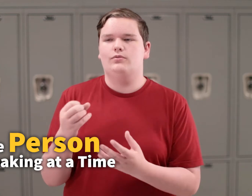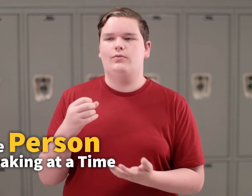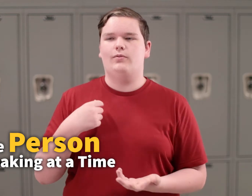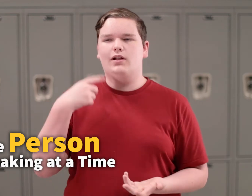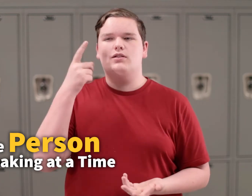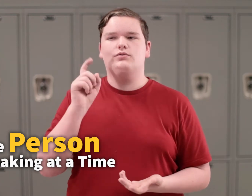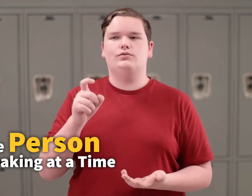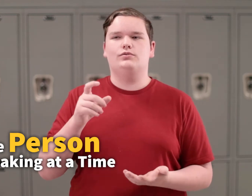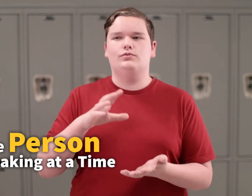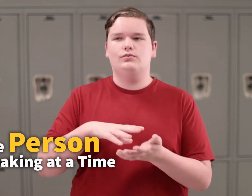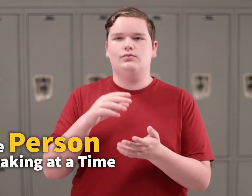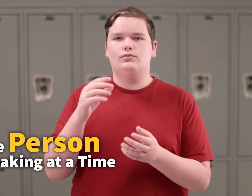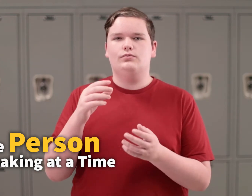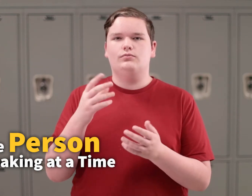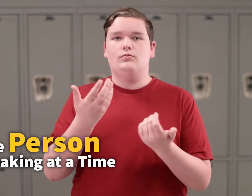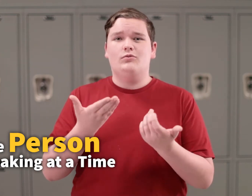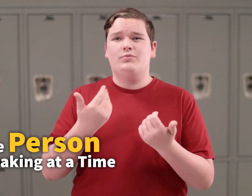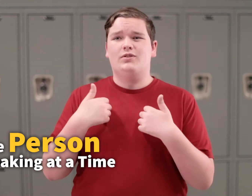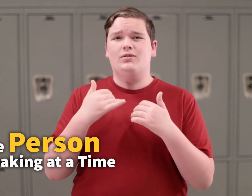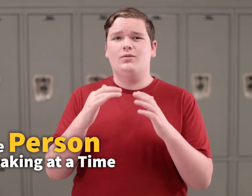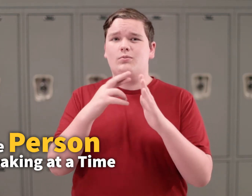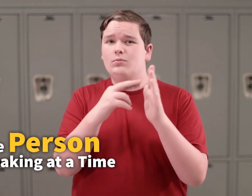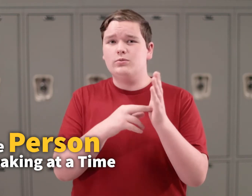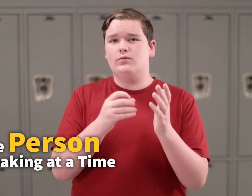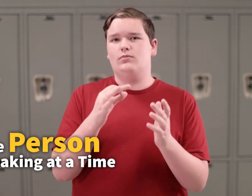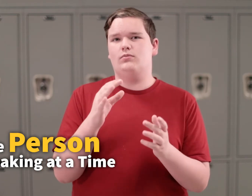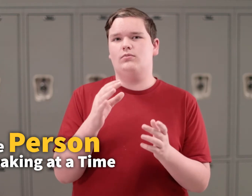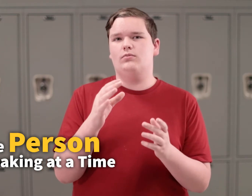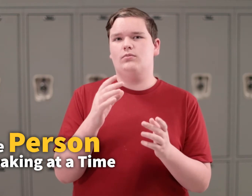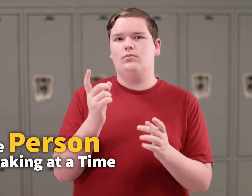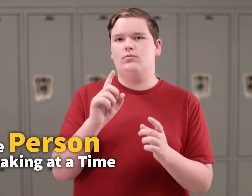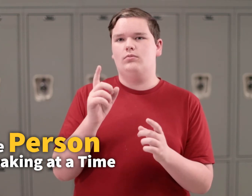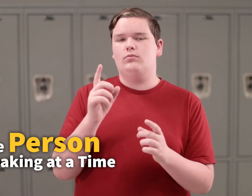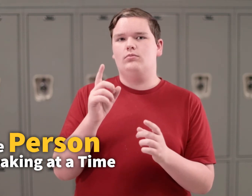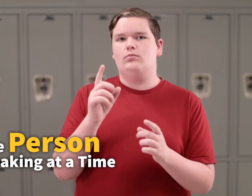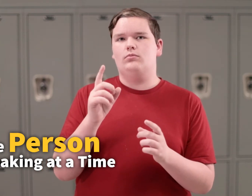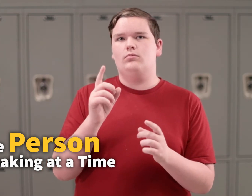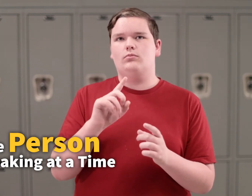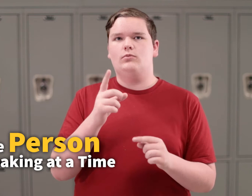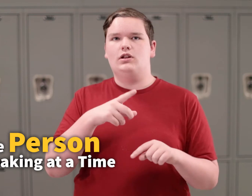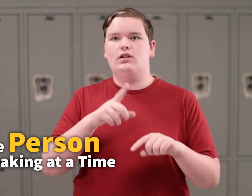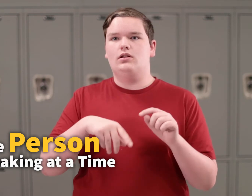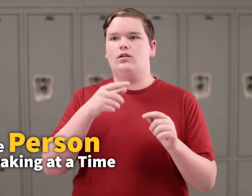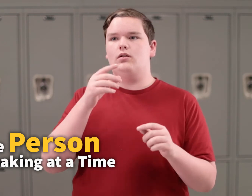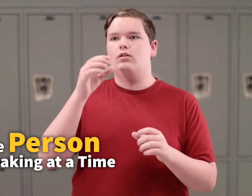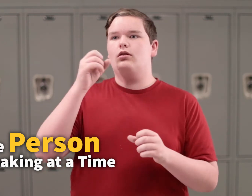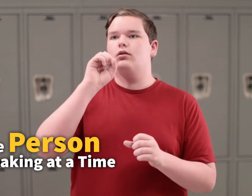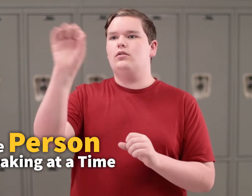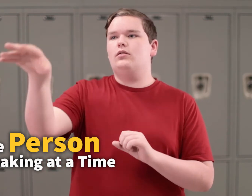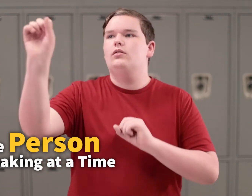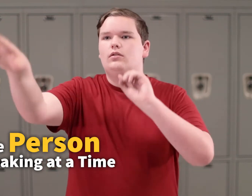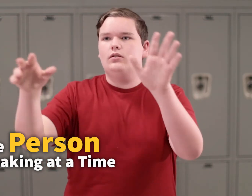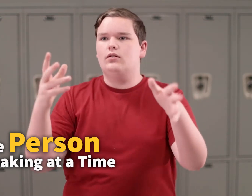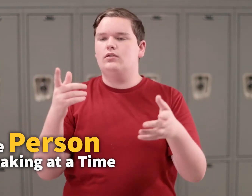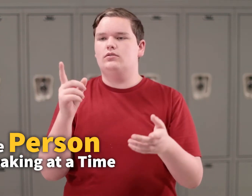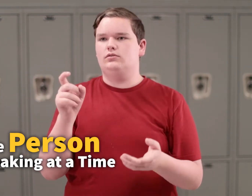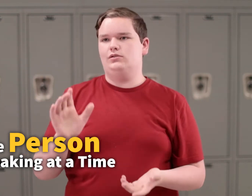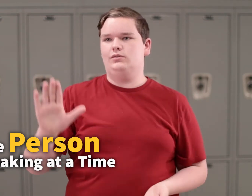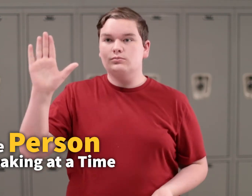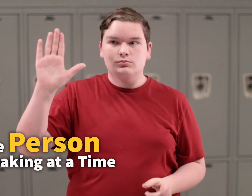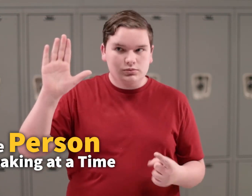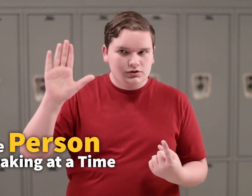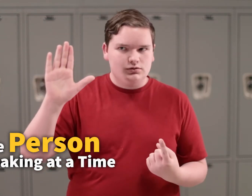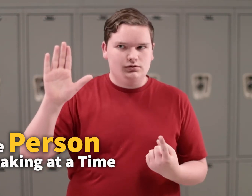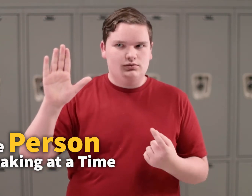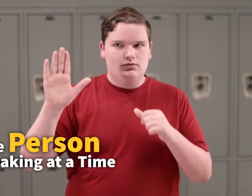tripped up if there's people talking all at once. And it can be helpful for a teacher to set a rule that says,